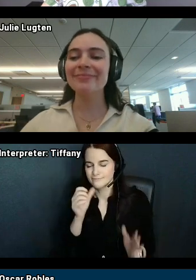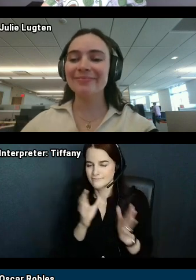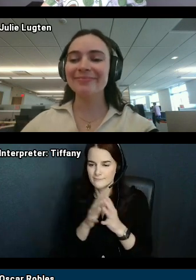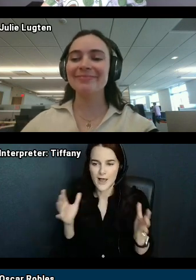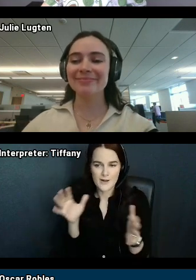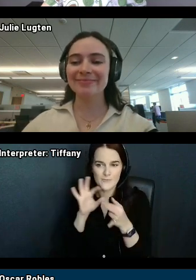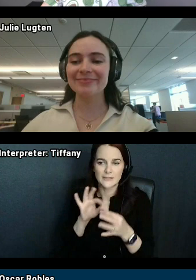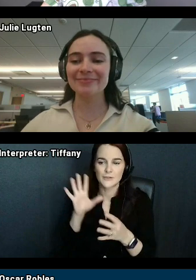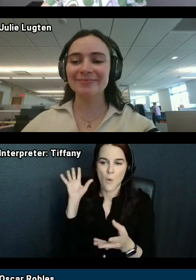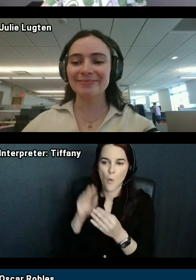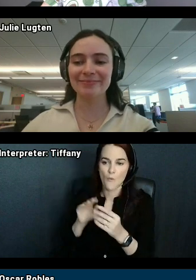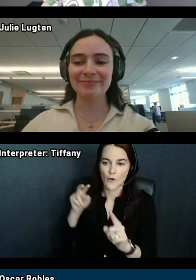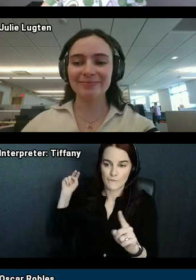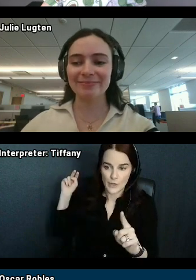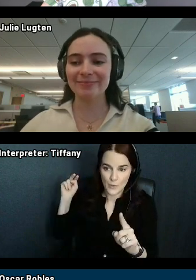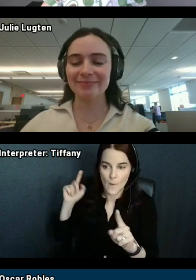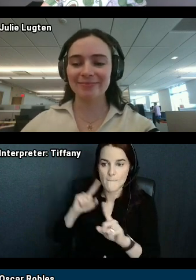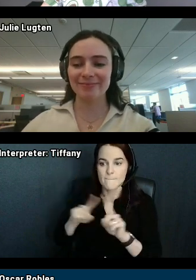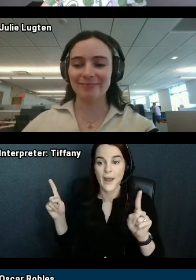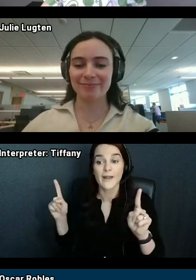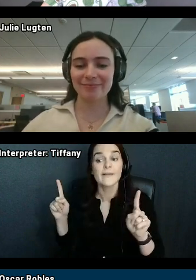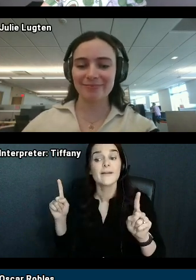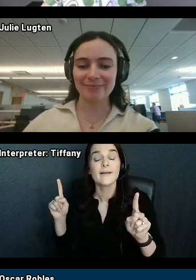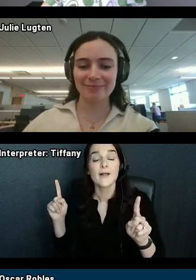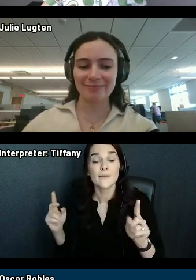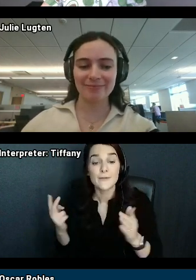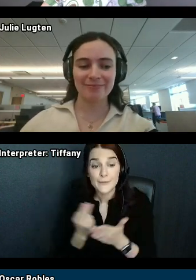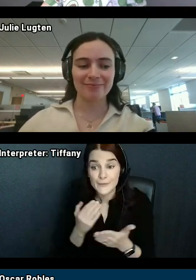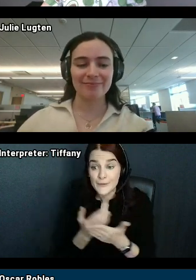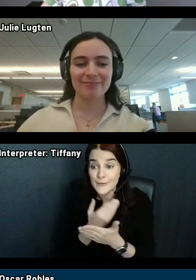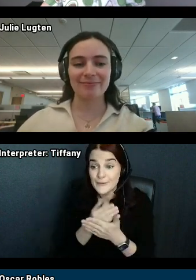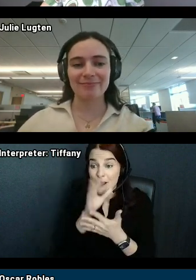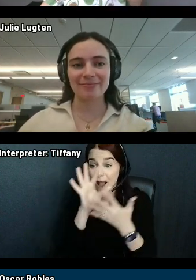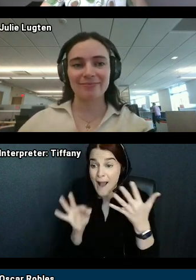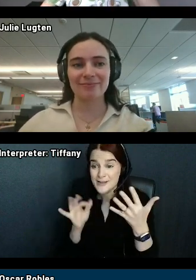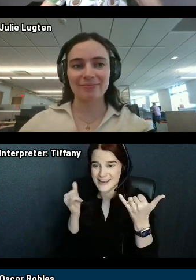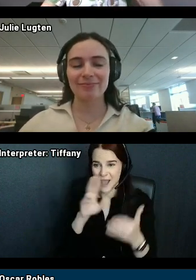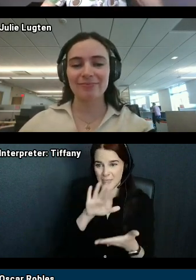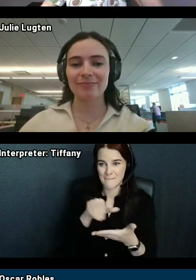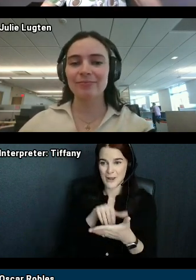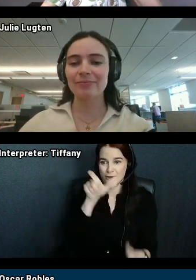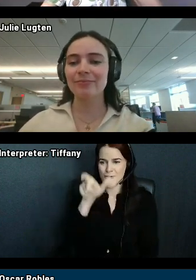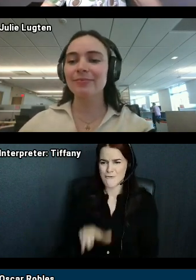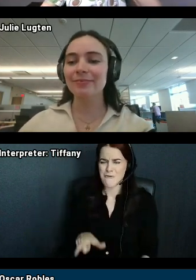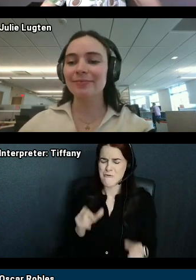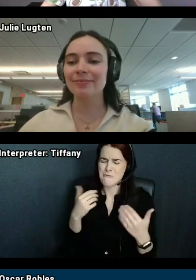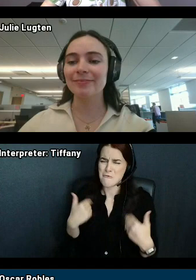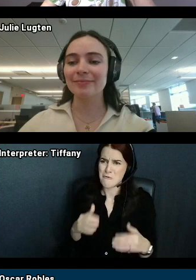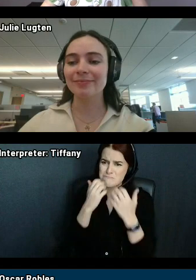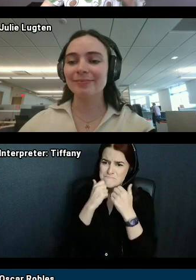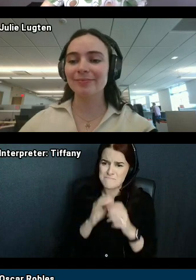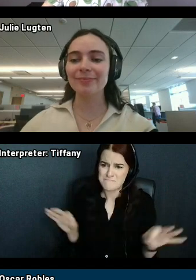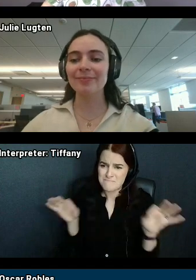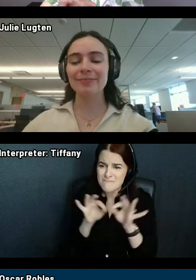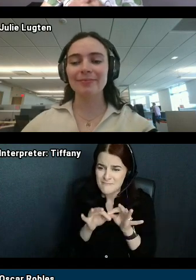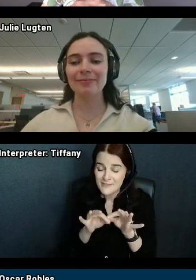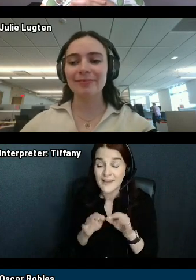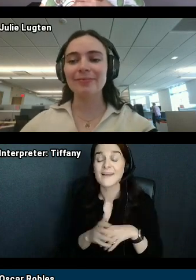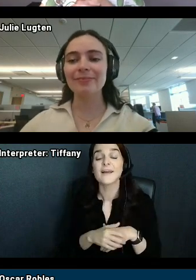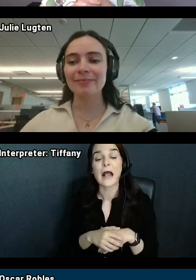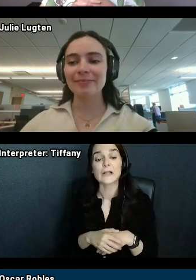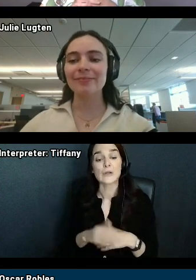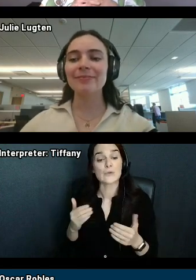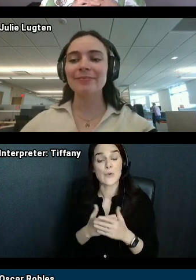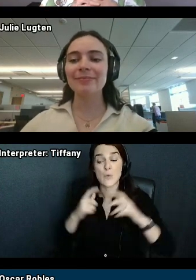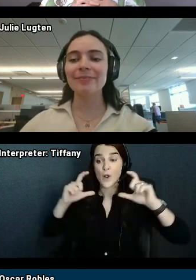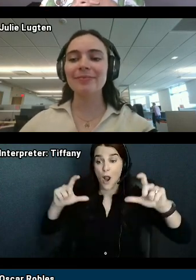overview, but these new options make the middle column really valuable. So the new card types are all available